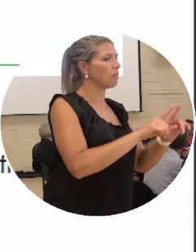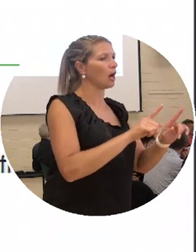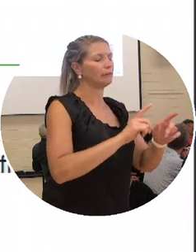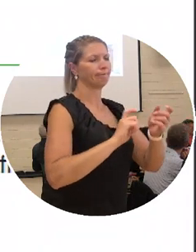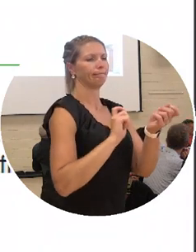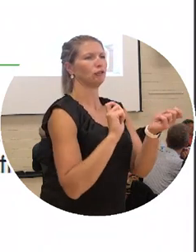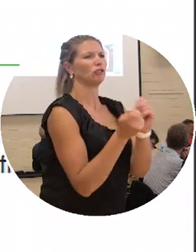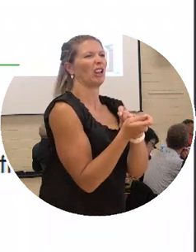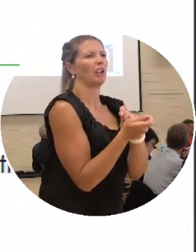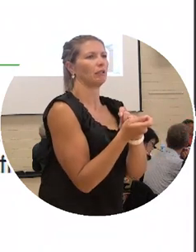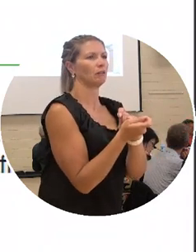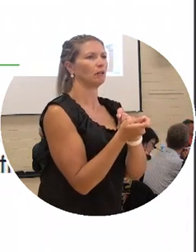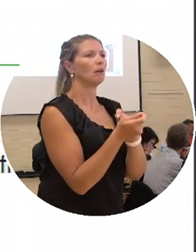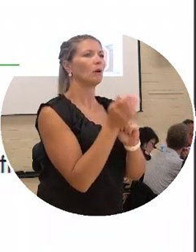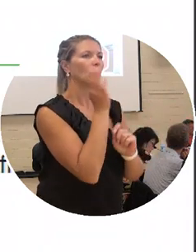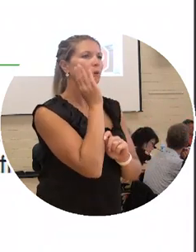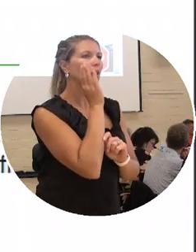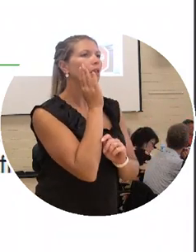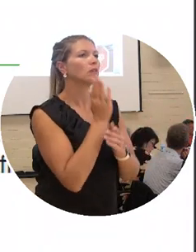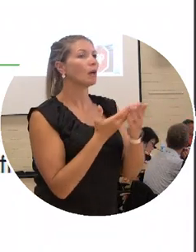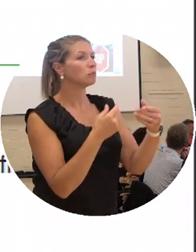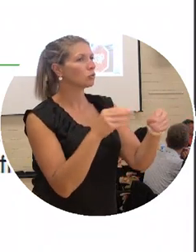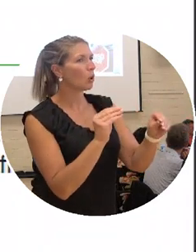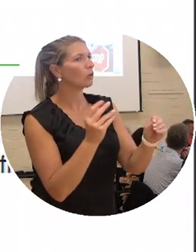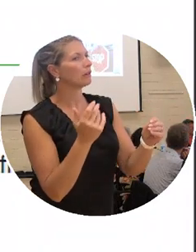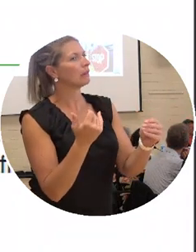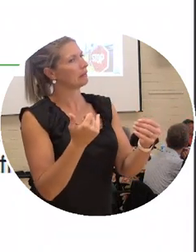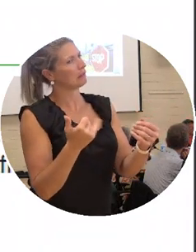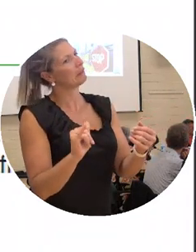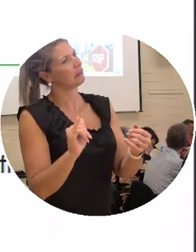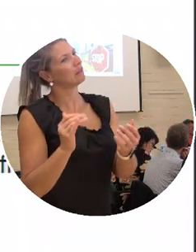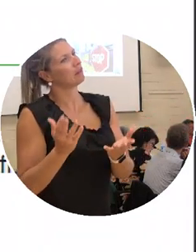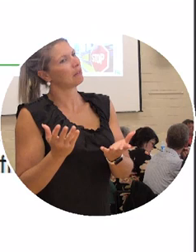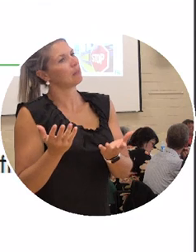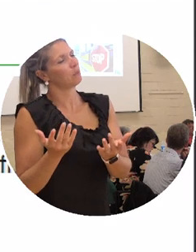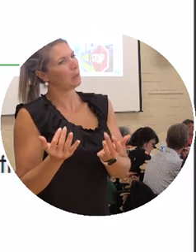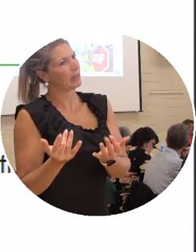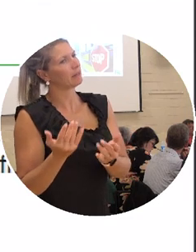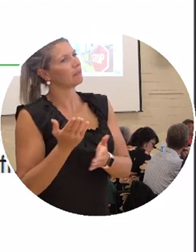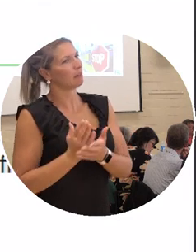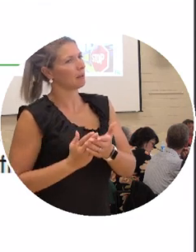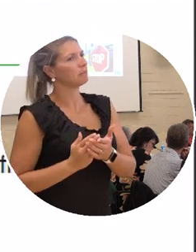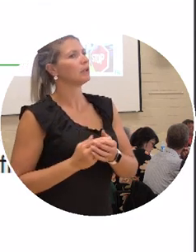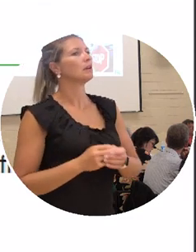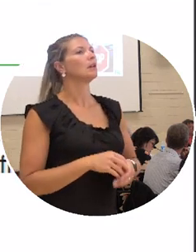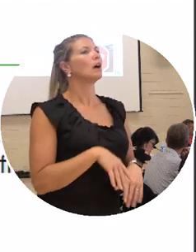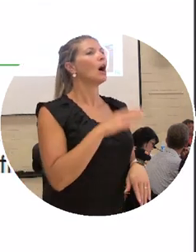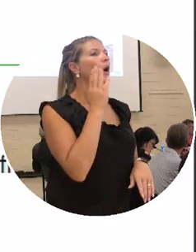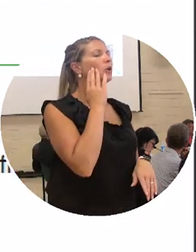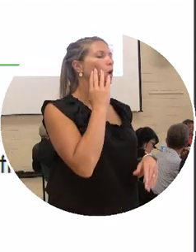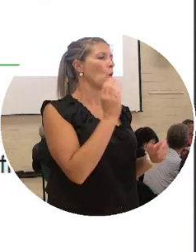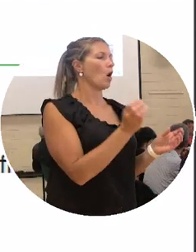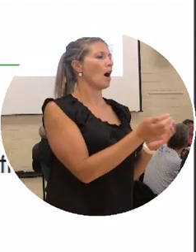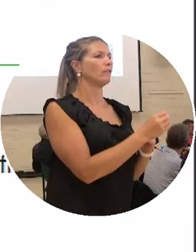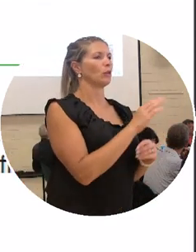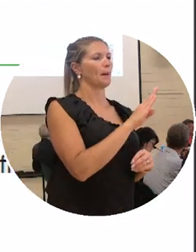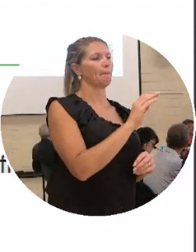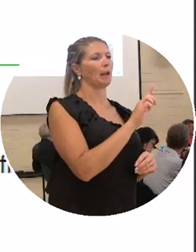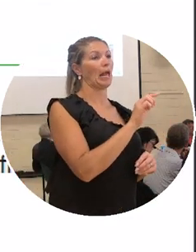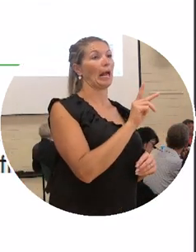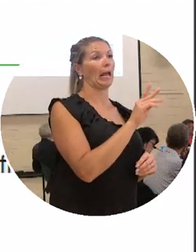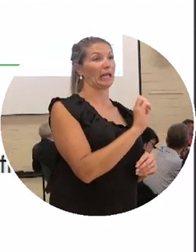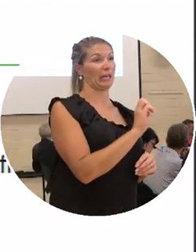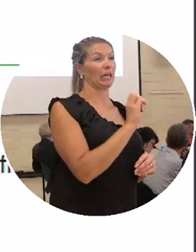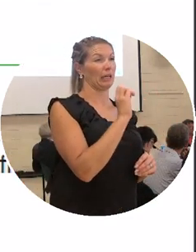It was referenced by Trustee Blake, I think, at the outset. We had commentary on this earlier. The school bus safety campaign was